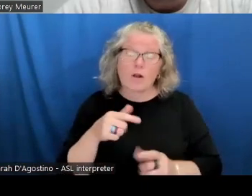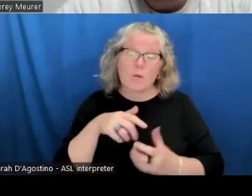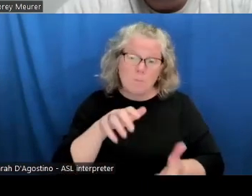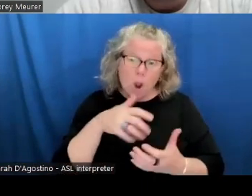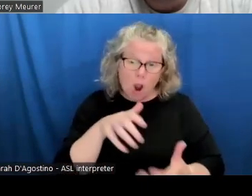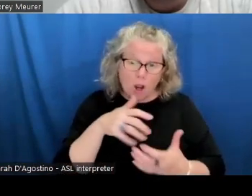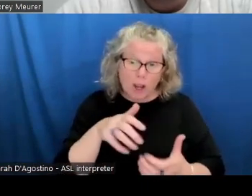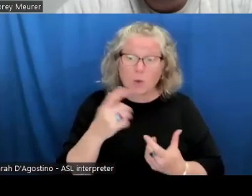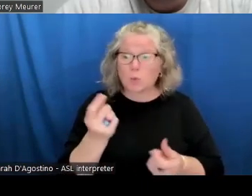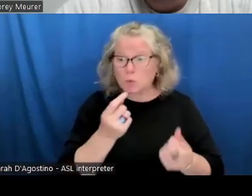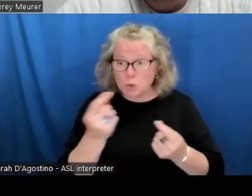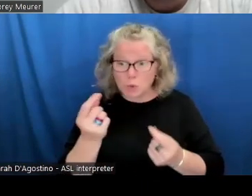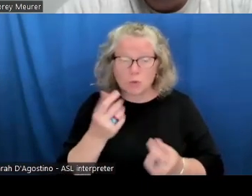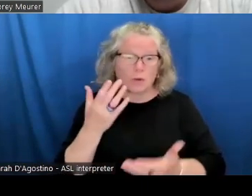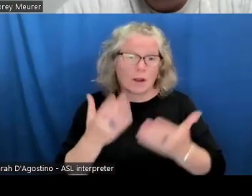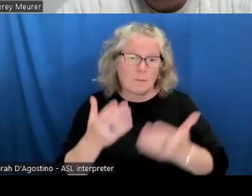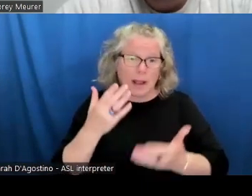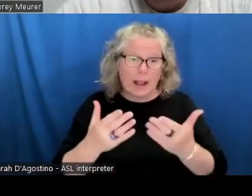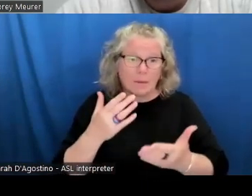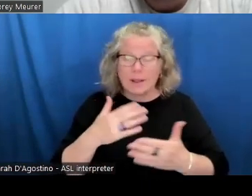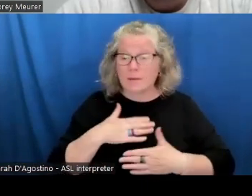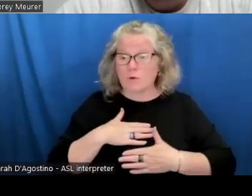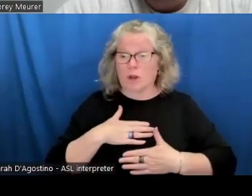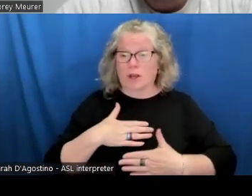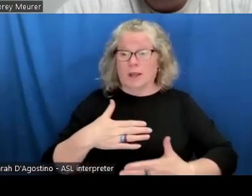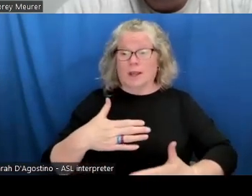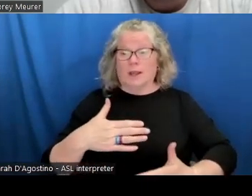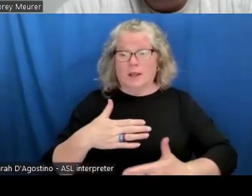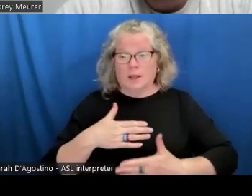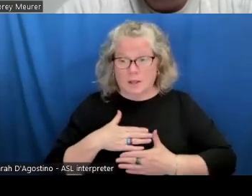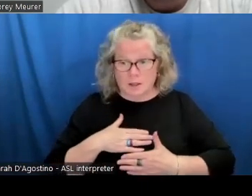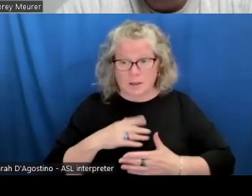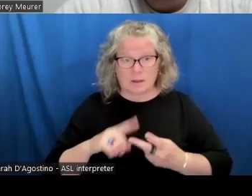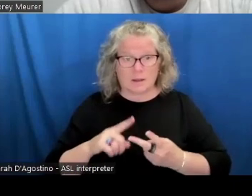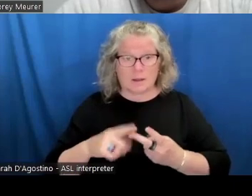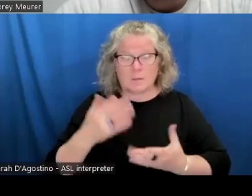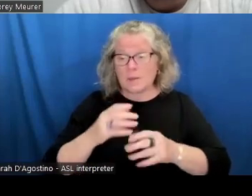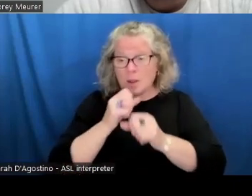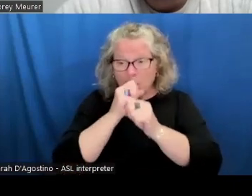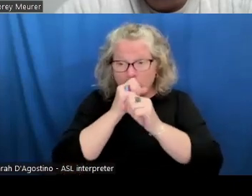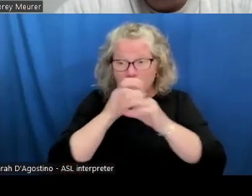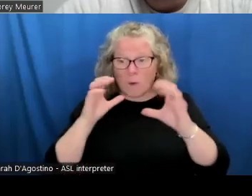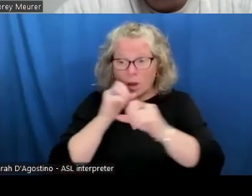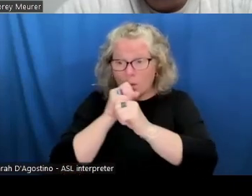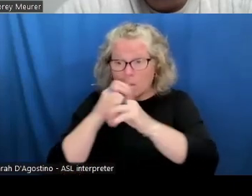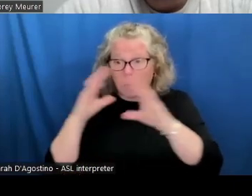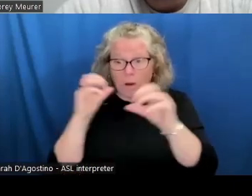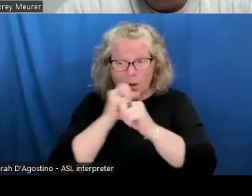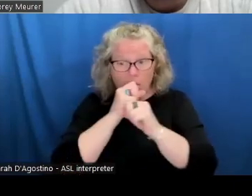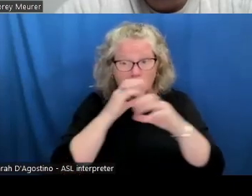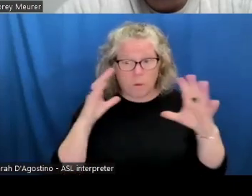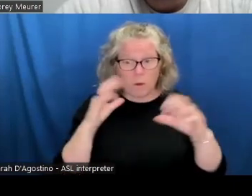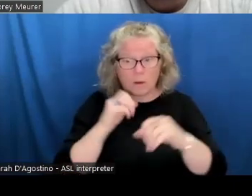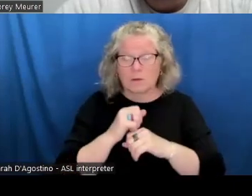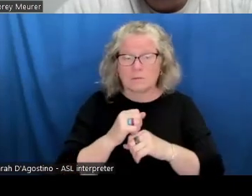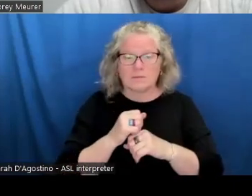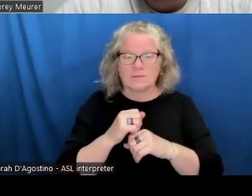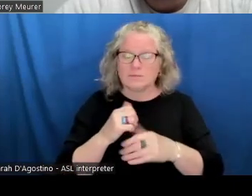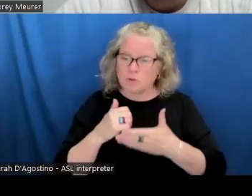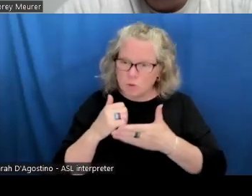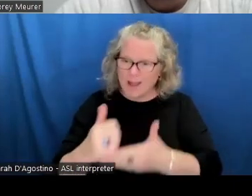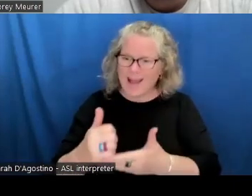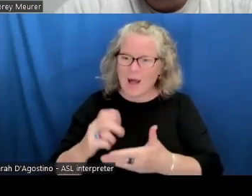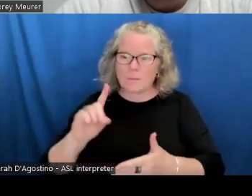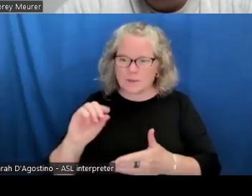maybe practice breathing deeply, things that help the dog start calming down. And that's where you build their self-care strategies.